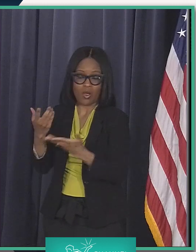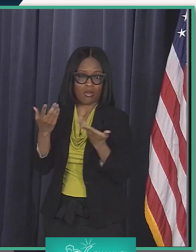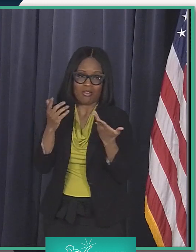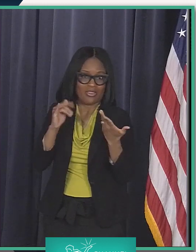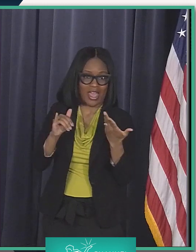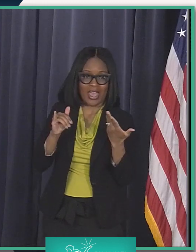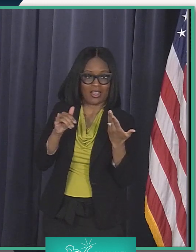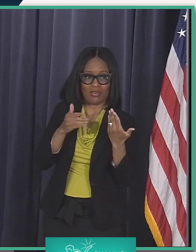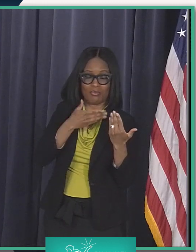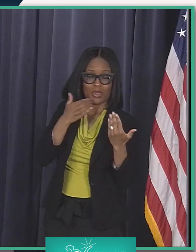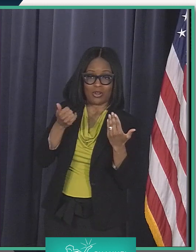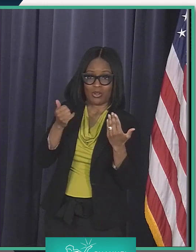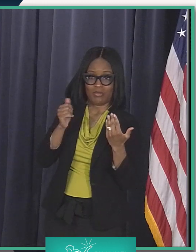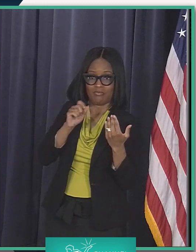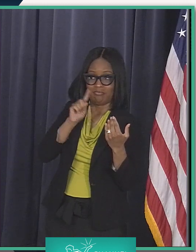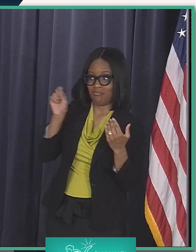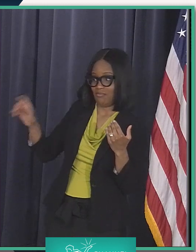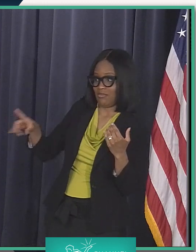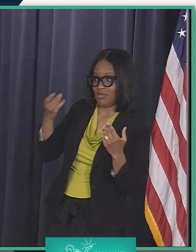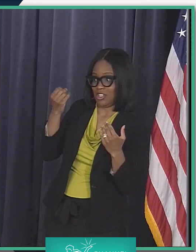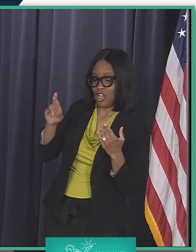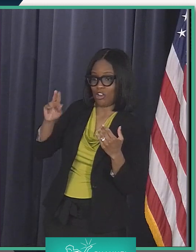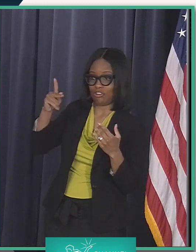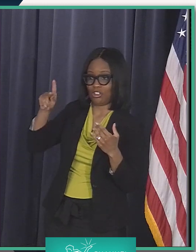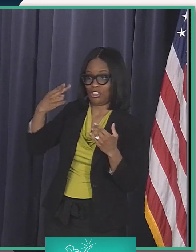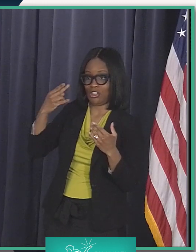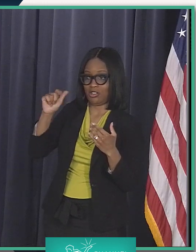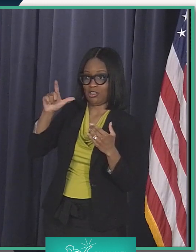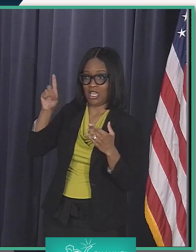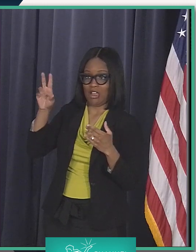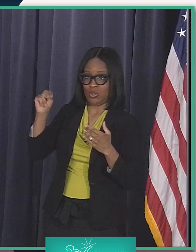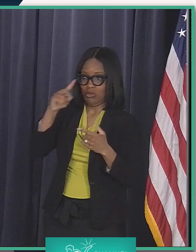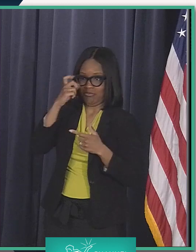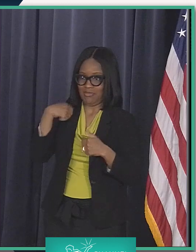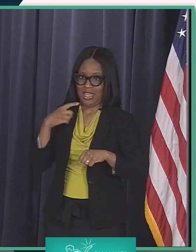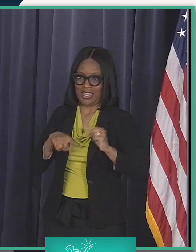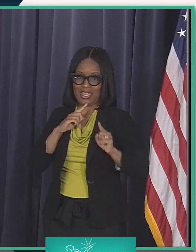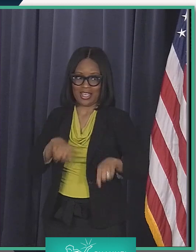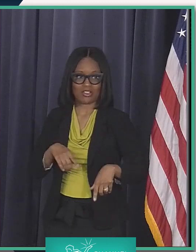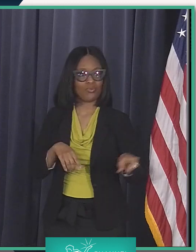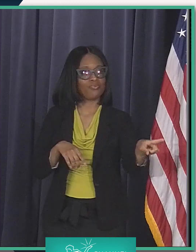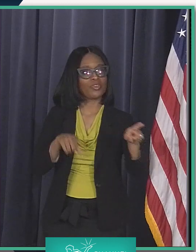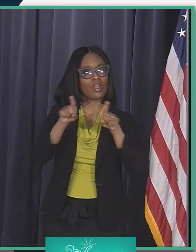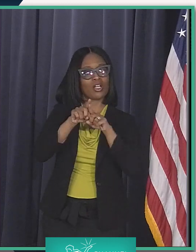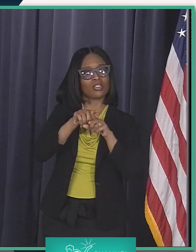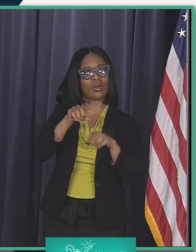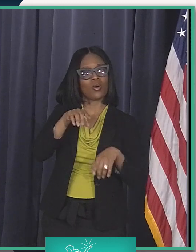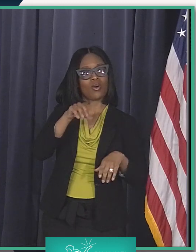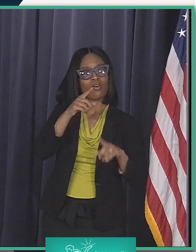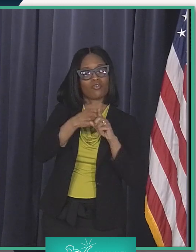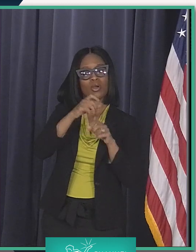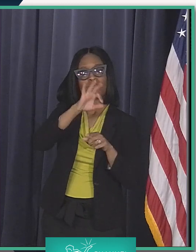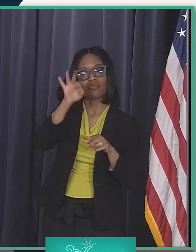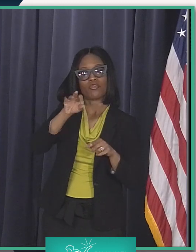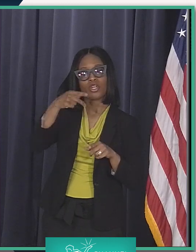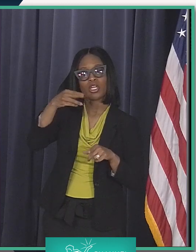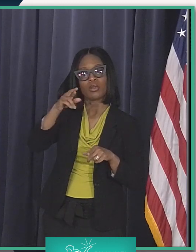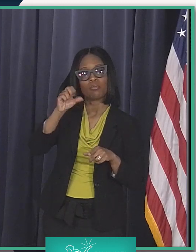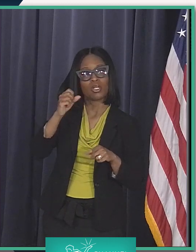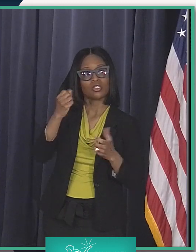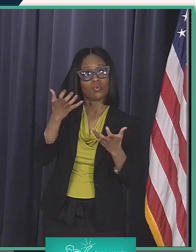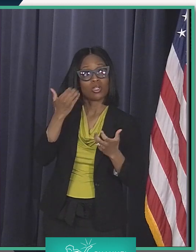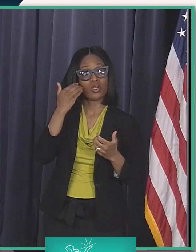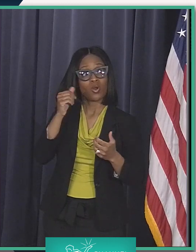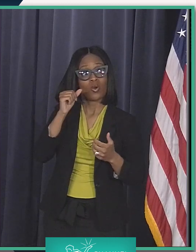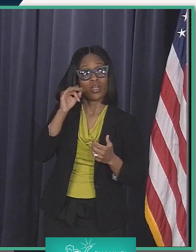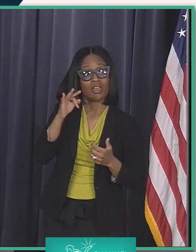to Dr. Khaldun when the governor does a briefing. Okay. And ML Elric from the Free Press just wanted to know if we expect the police department's